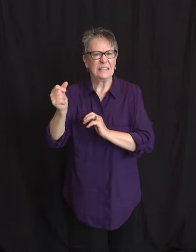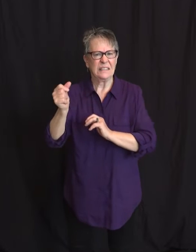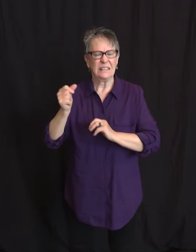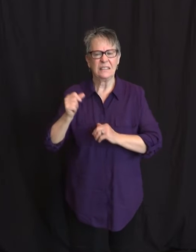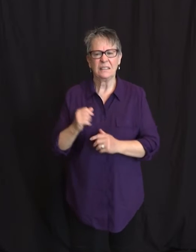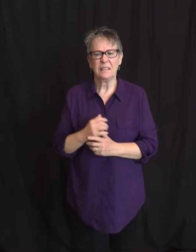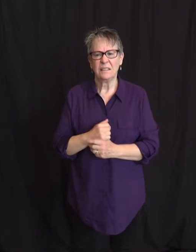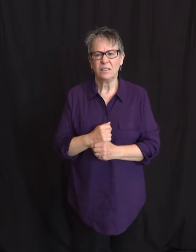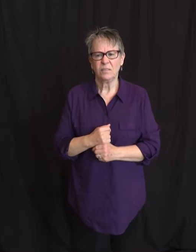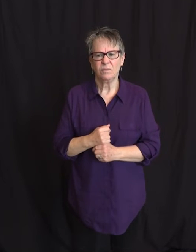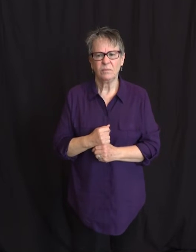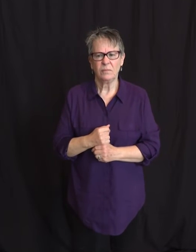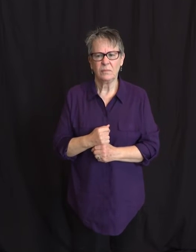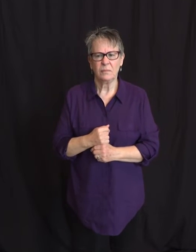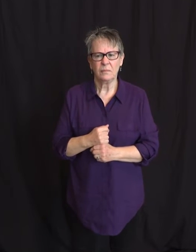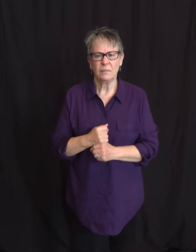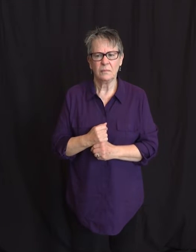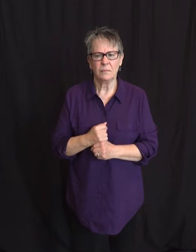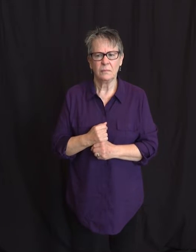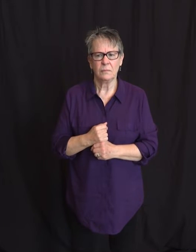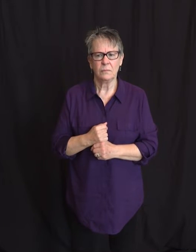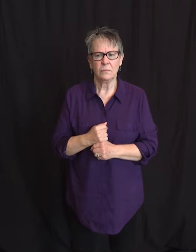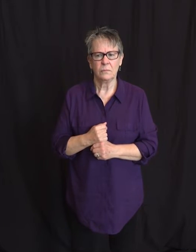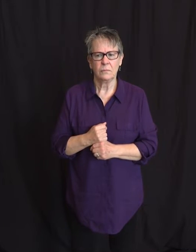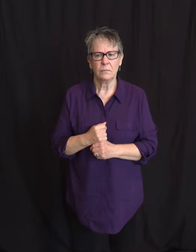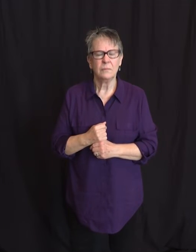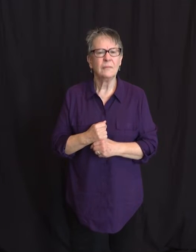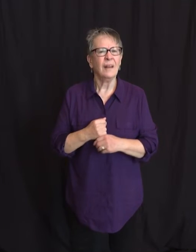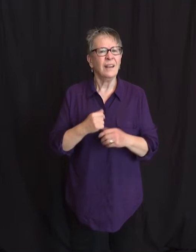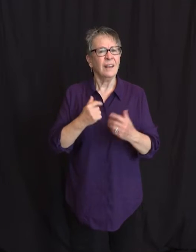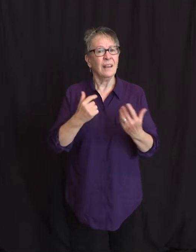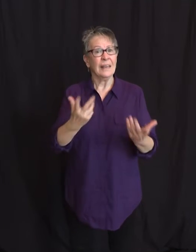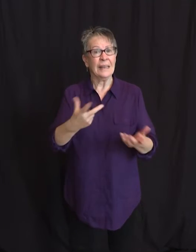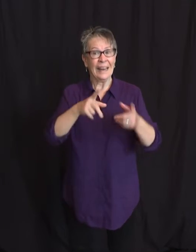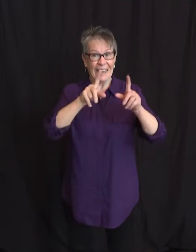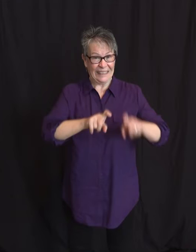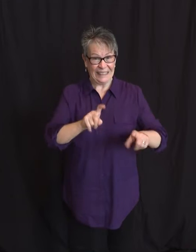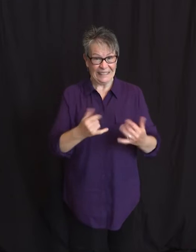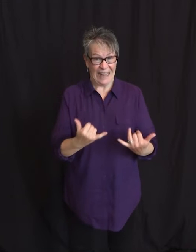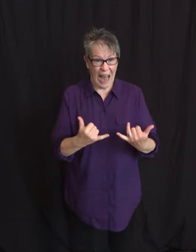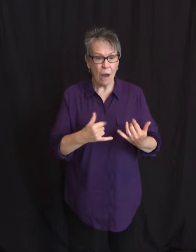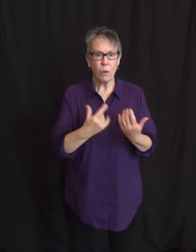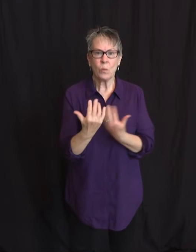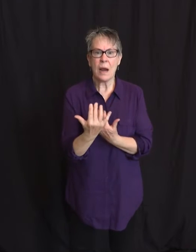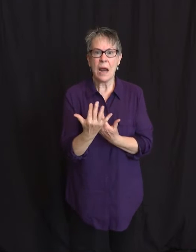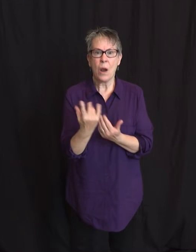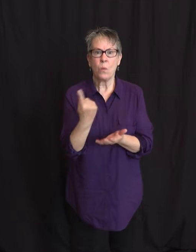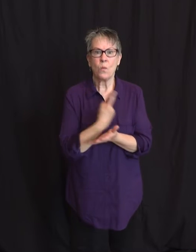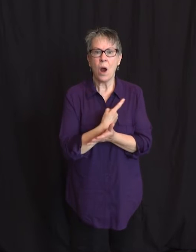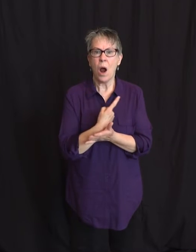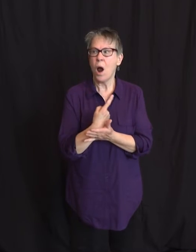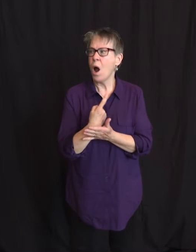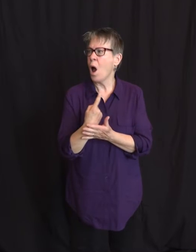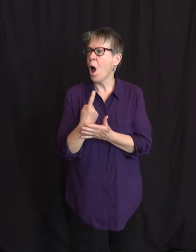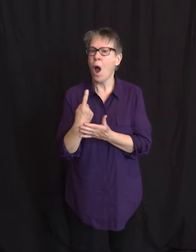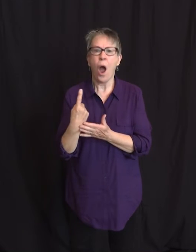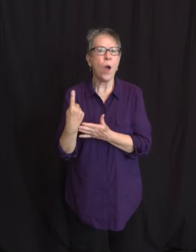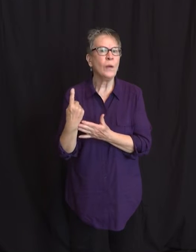but I don't know that for a week. What good is it? At that point, the horse is out of the barn. So,